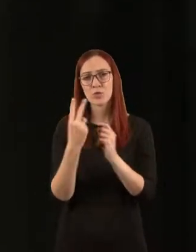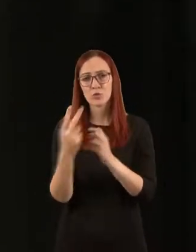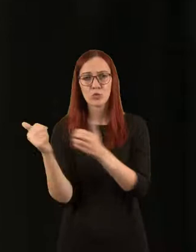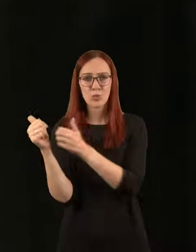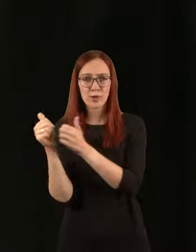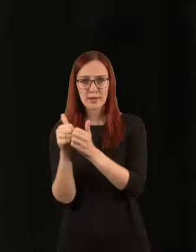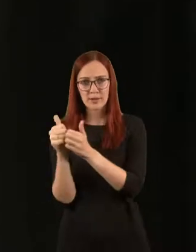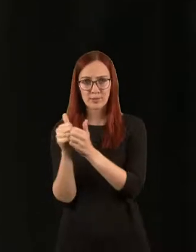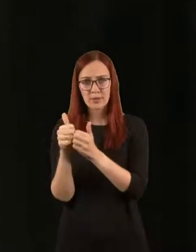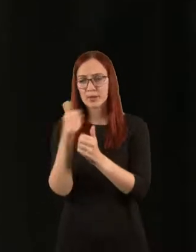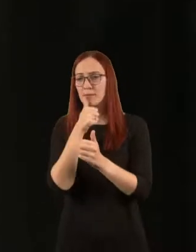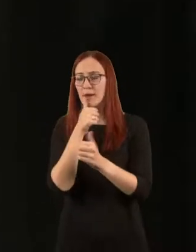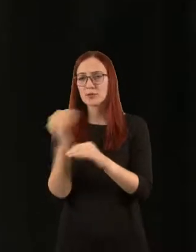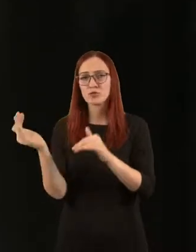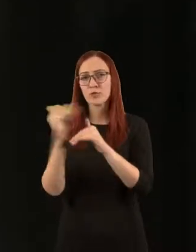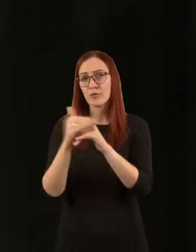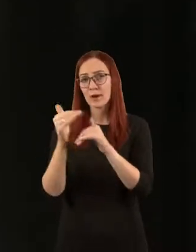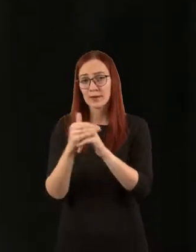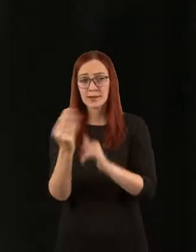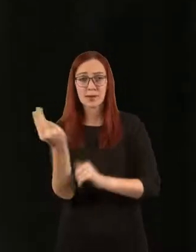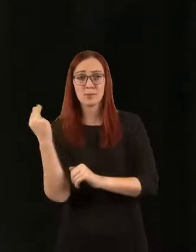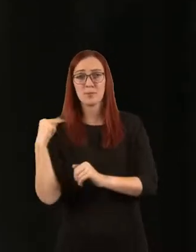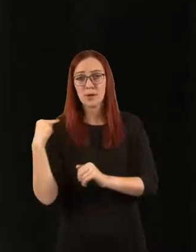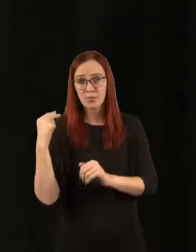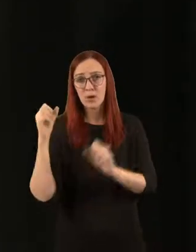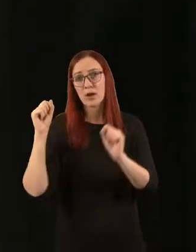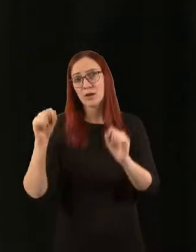inspection or voluntary control,